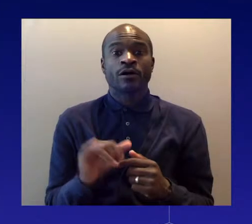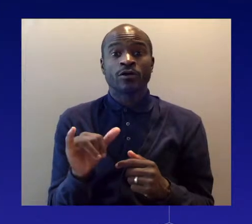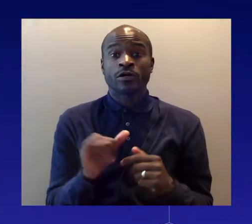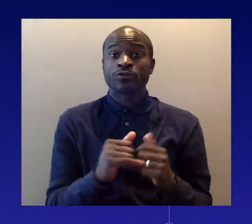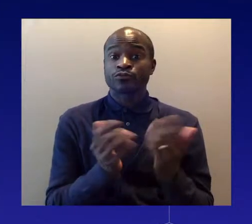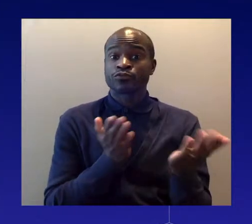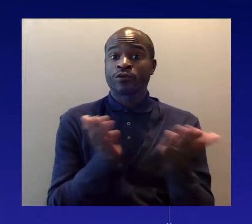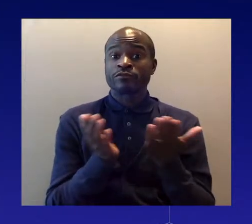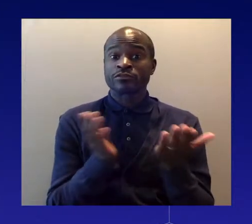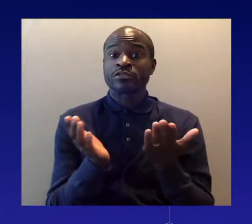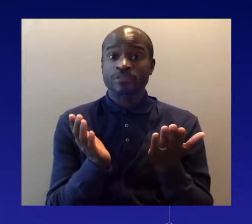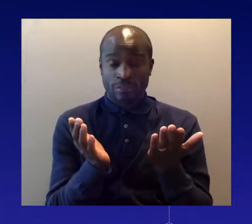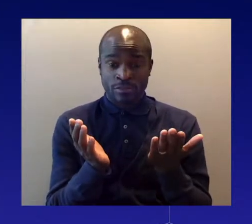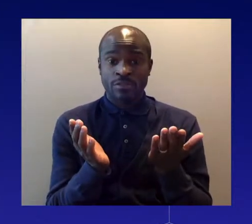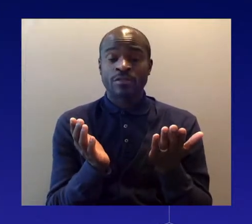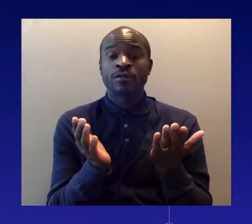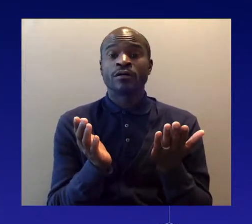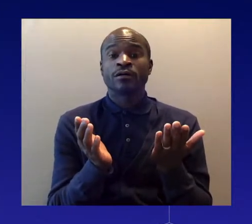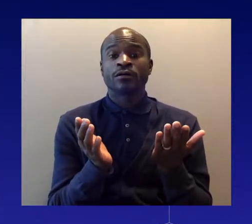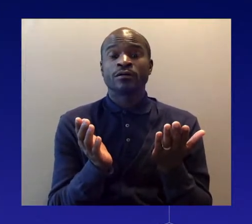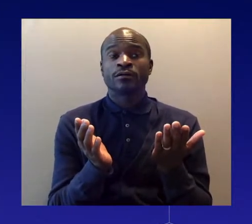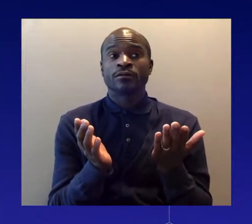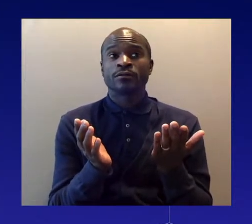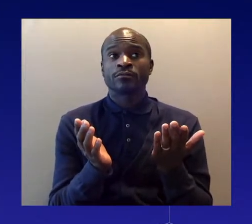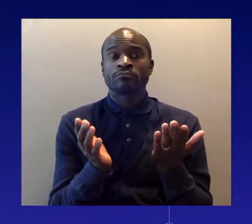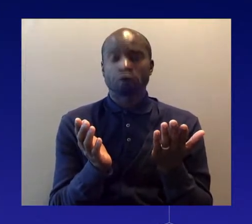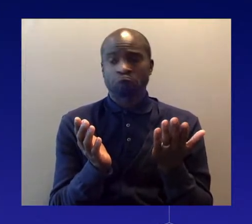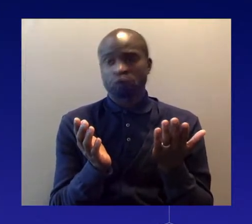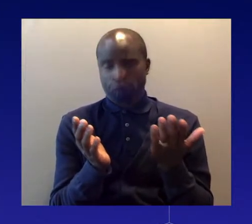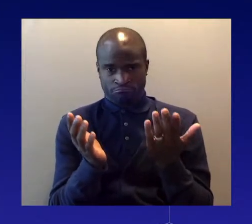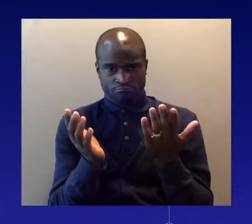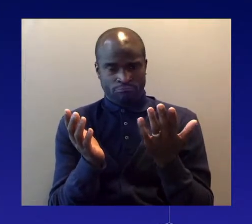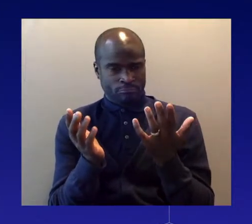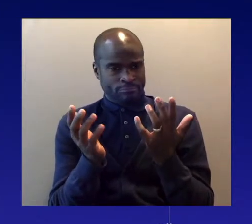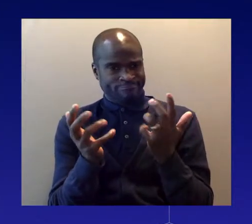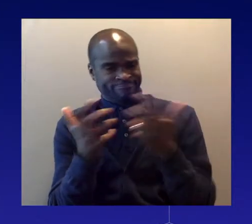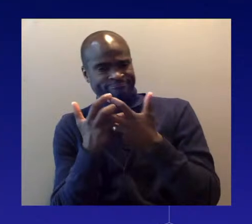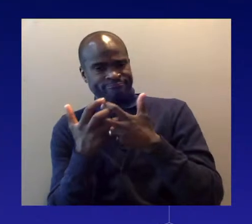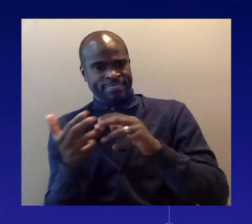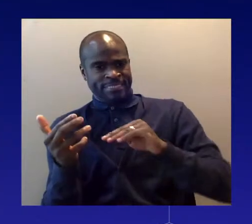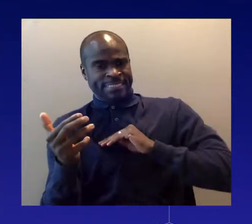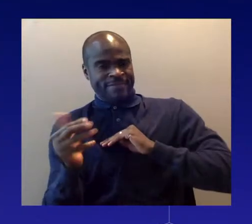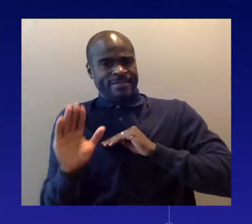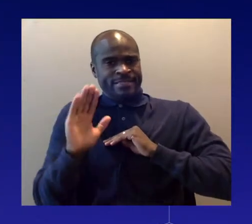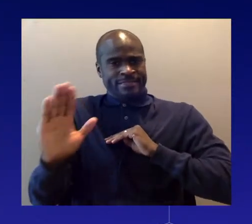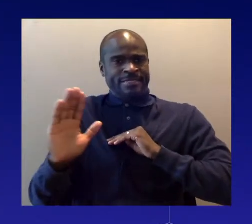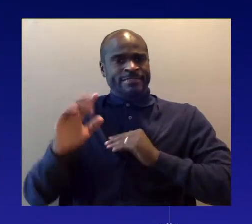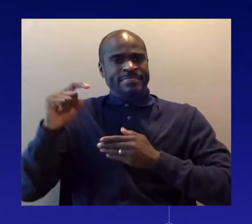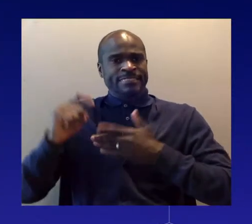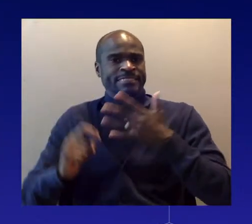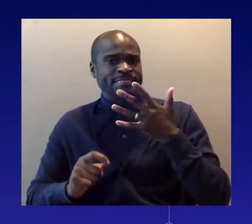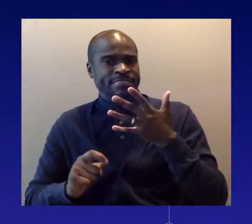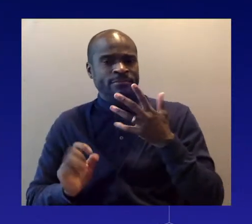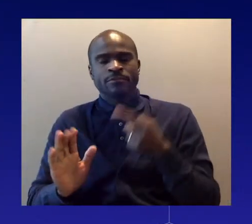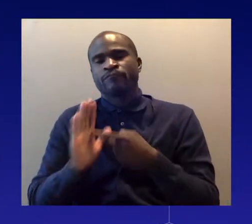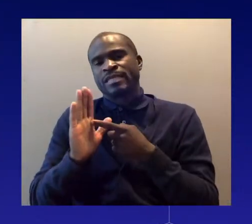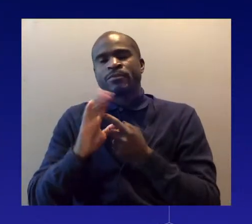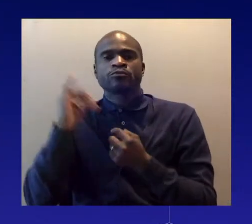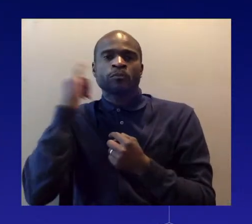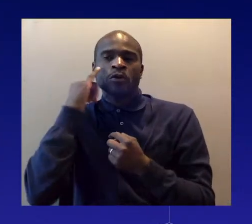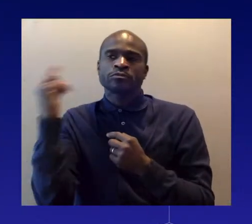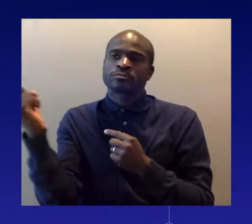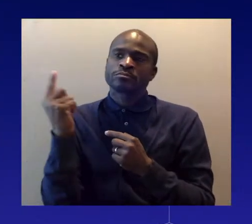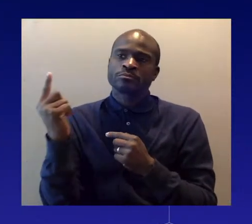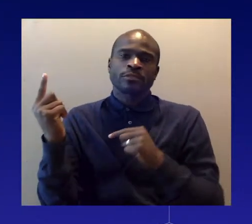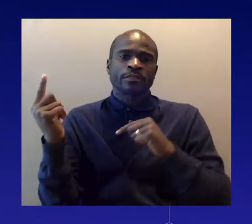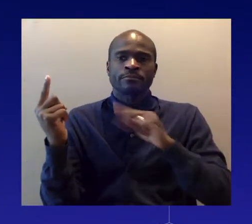directly address unmet health-related social needs, right? So an individual says, I don't have food